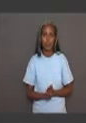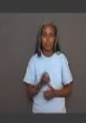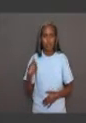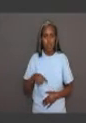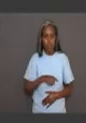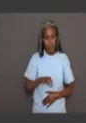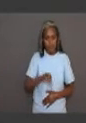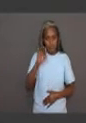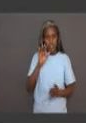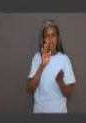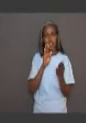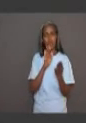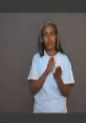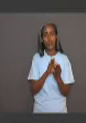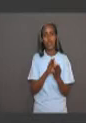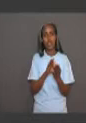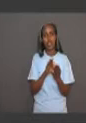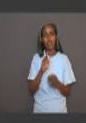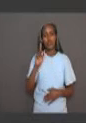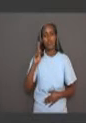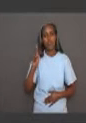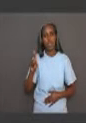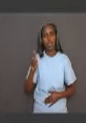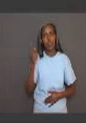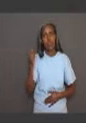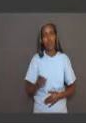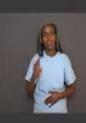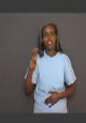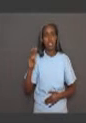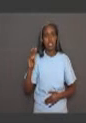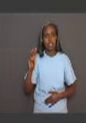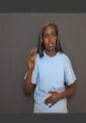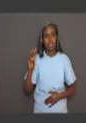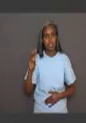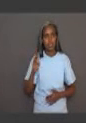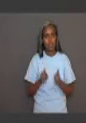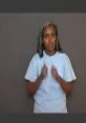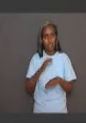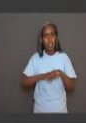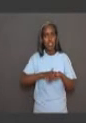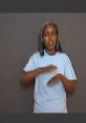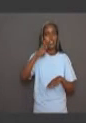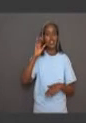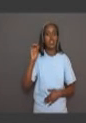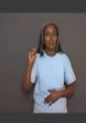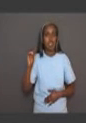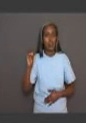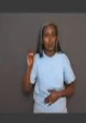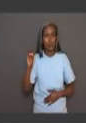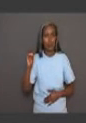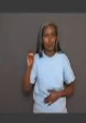We find the coefficient to be 1 over 6, which is greater than